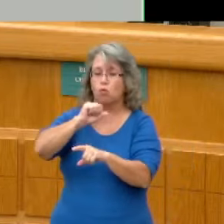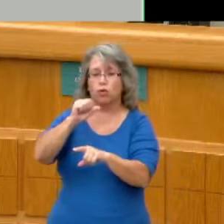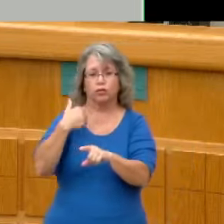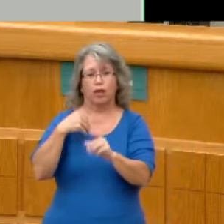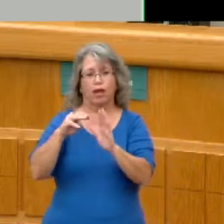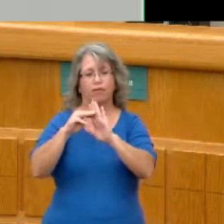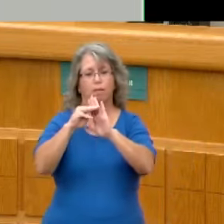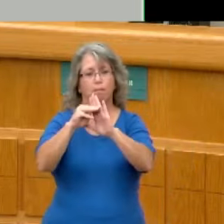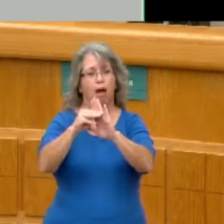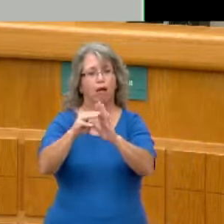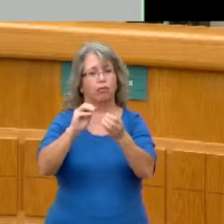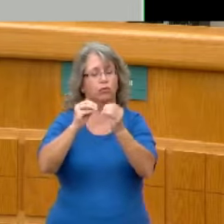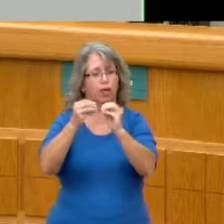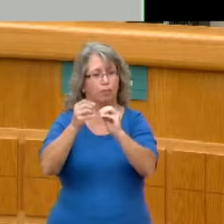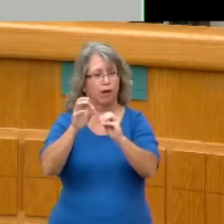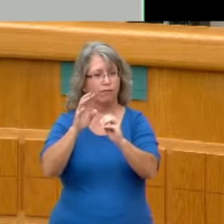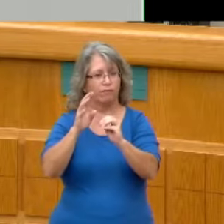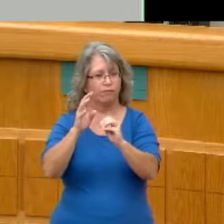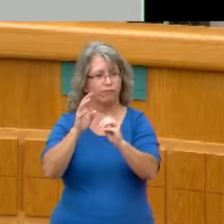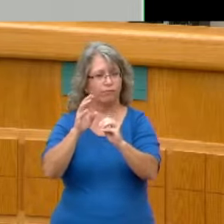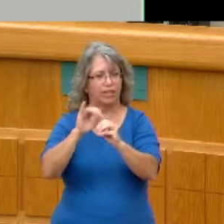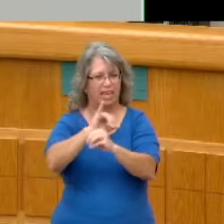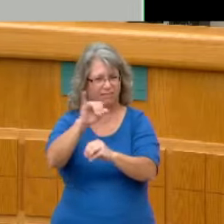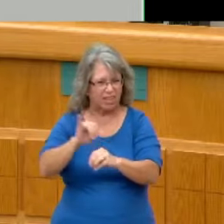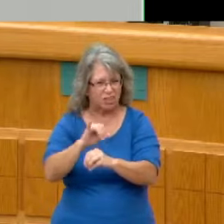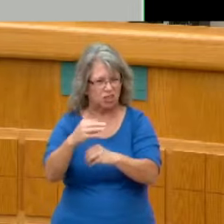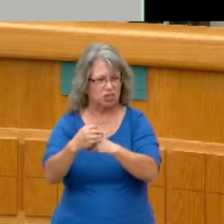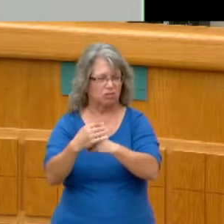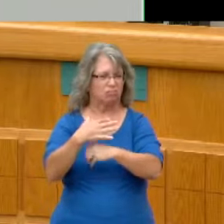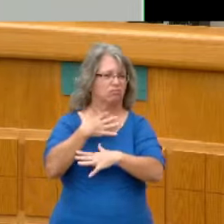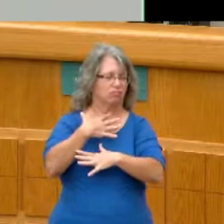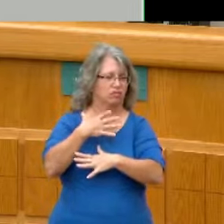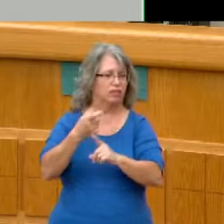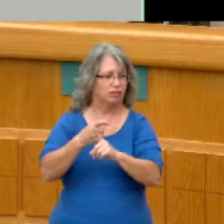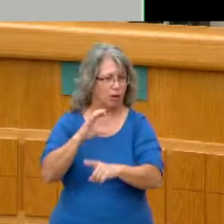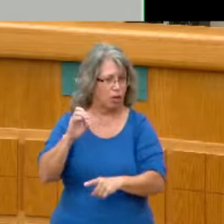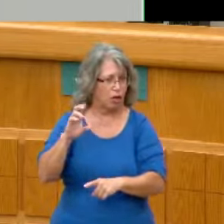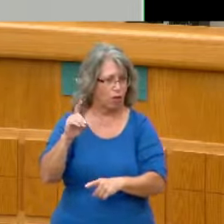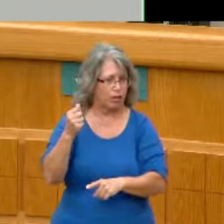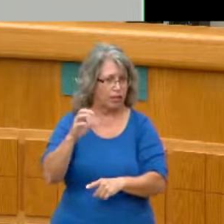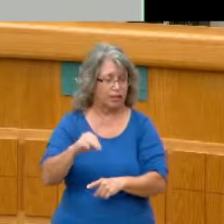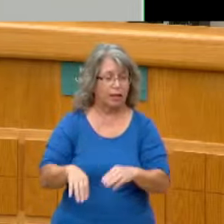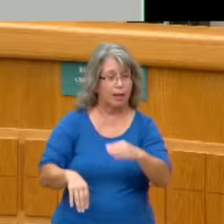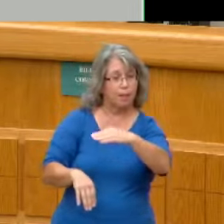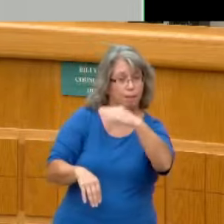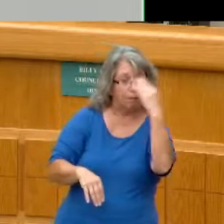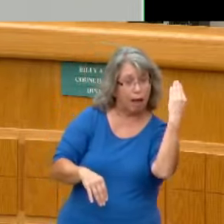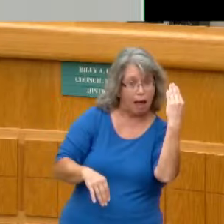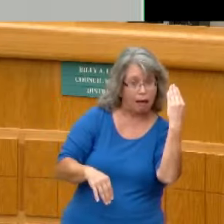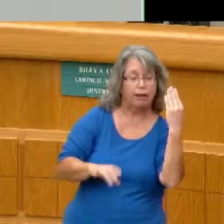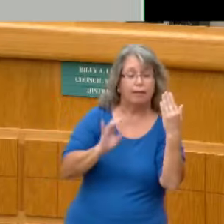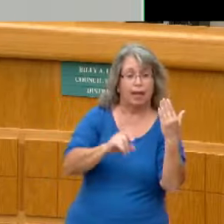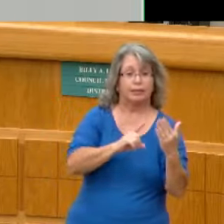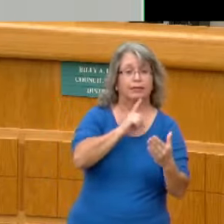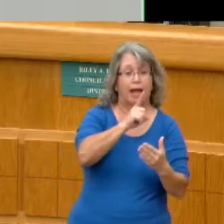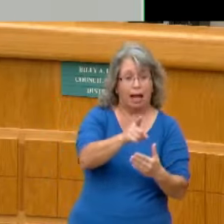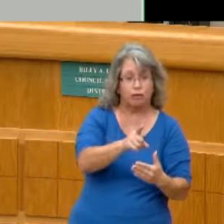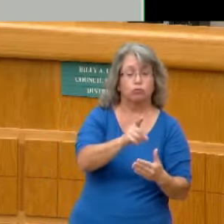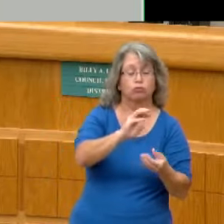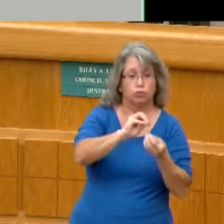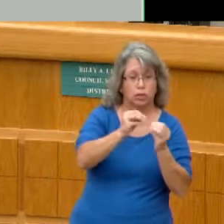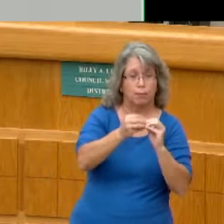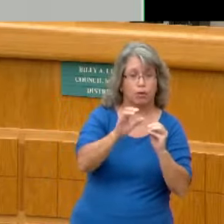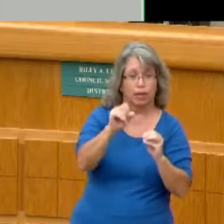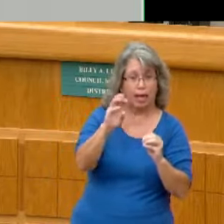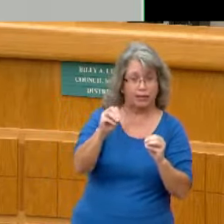of infections in the coastal bend from COVID-19. And in the black, you have the actual number of cases. And these are on a